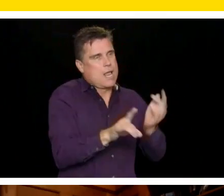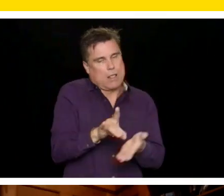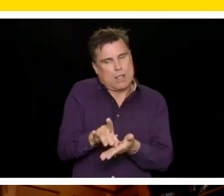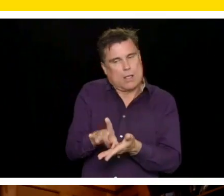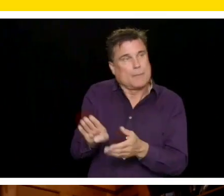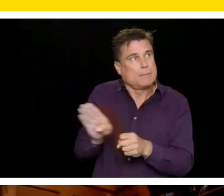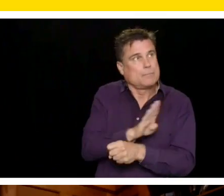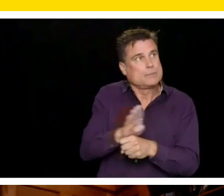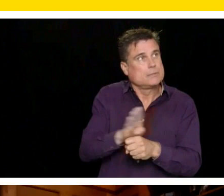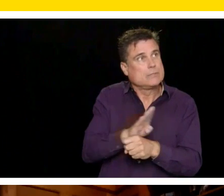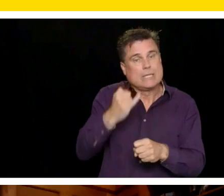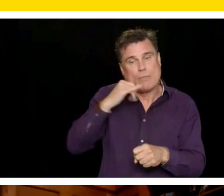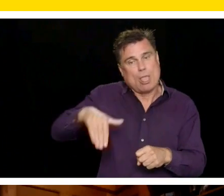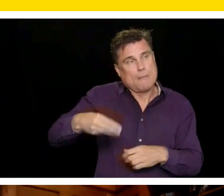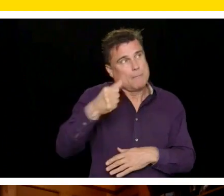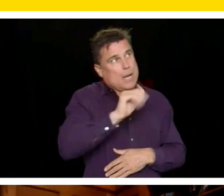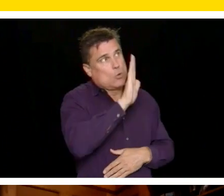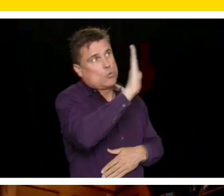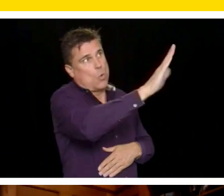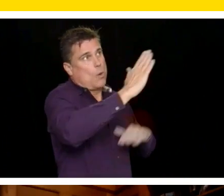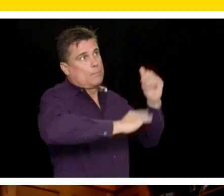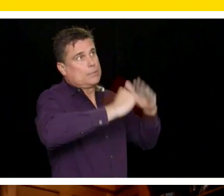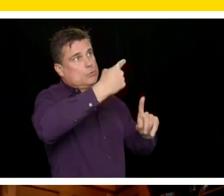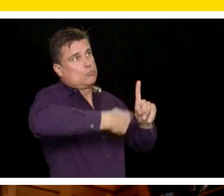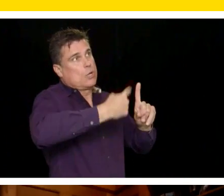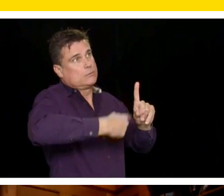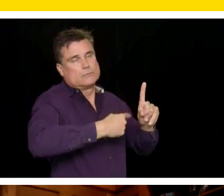their perspective. And I understand what they're trying to do,